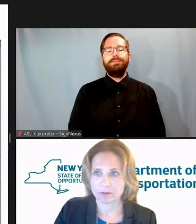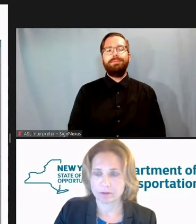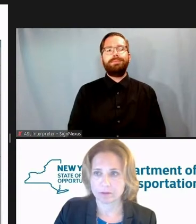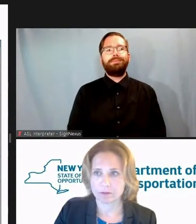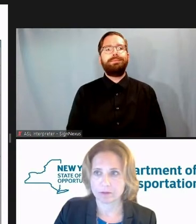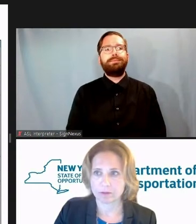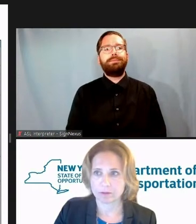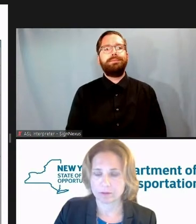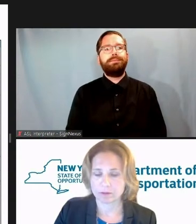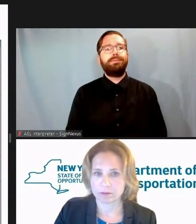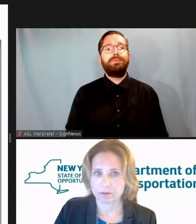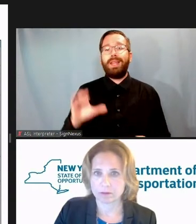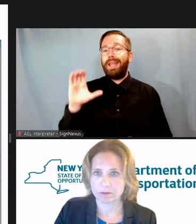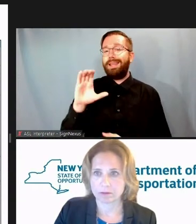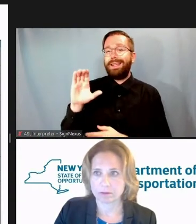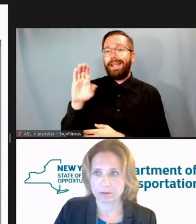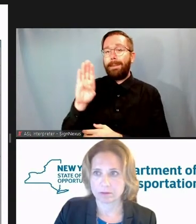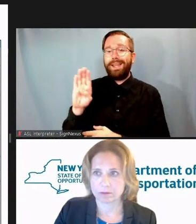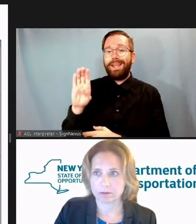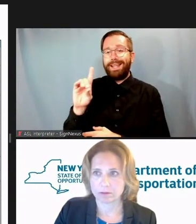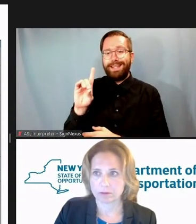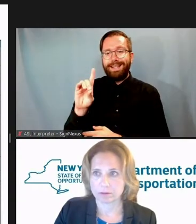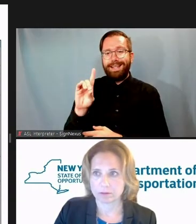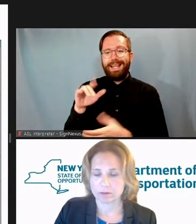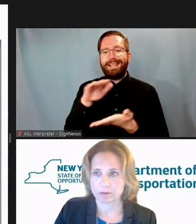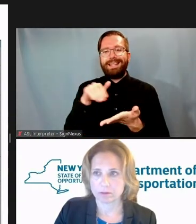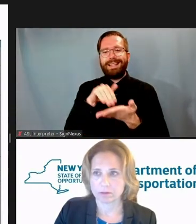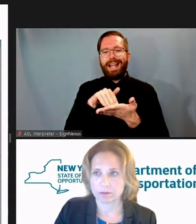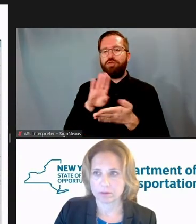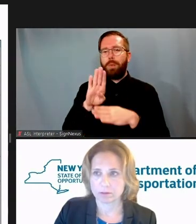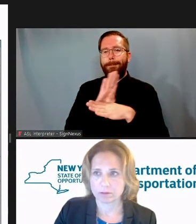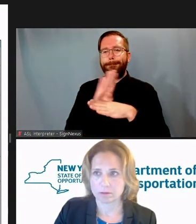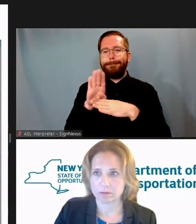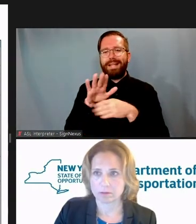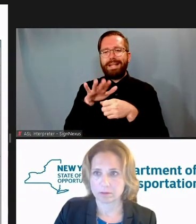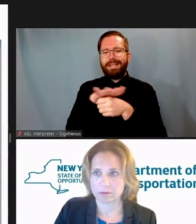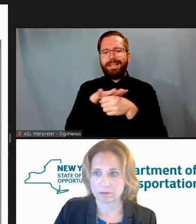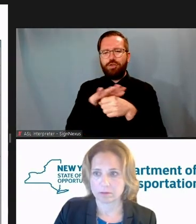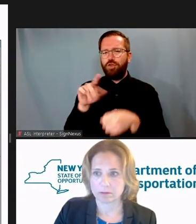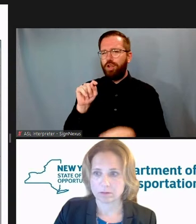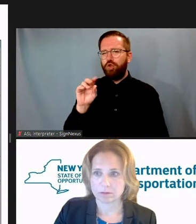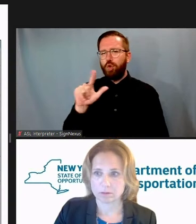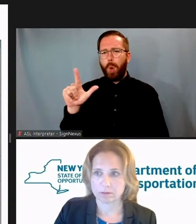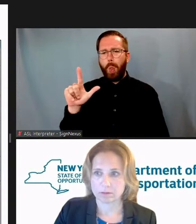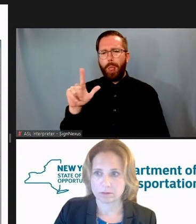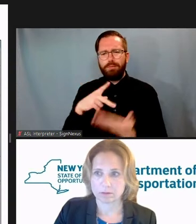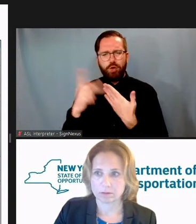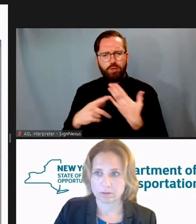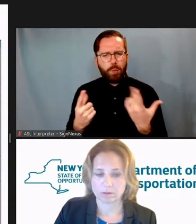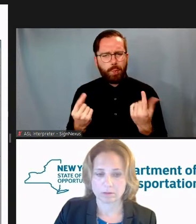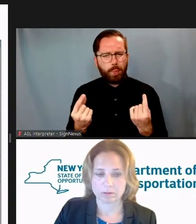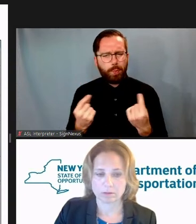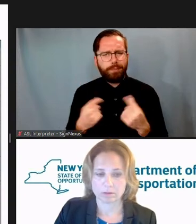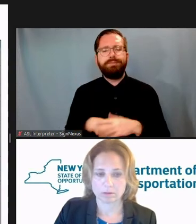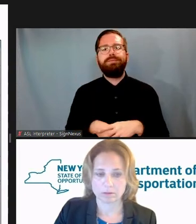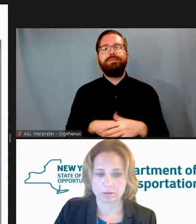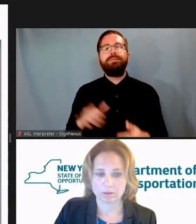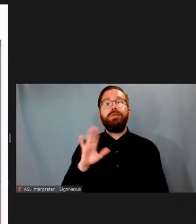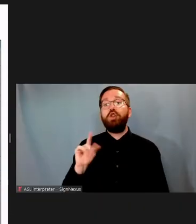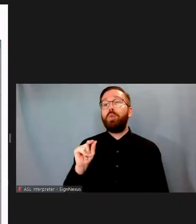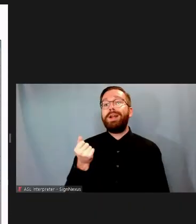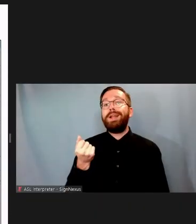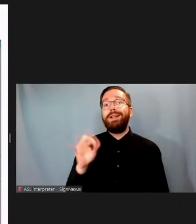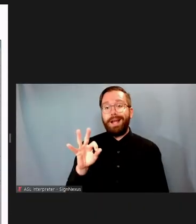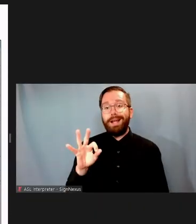so what is the central business district tolling program in 2019 new york state enacted the mta reform and traffic